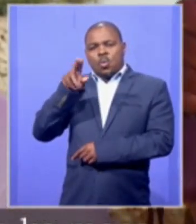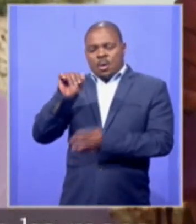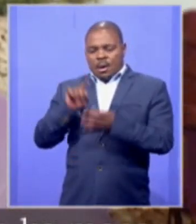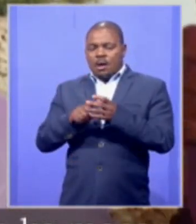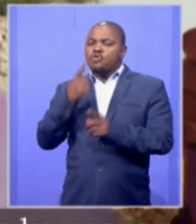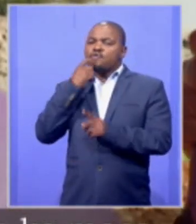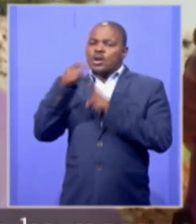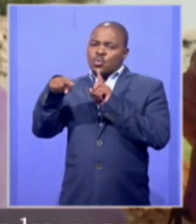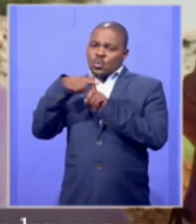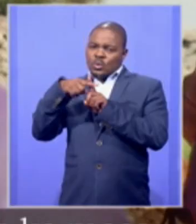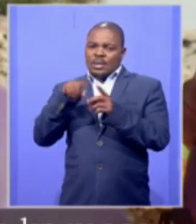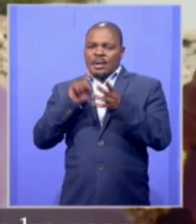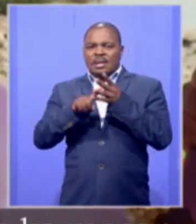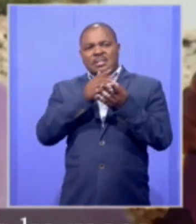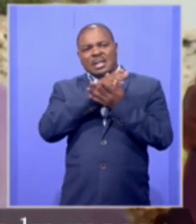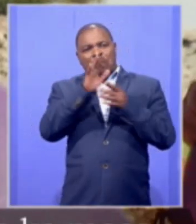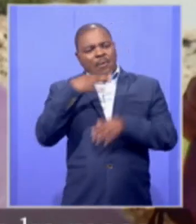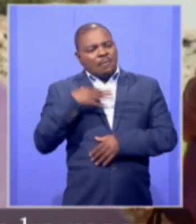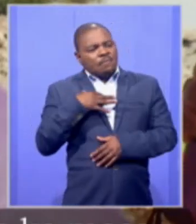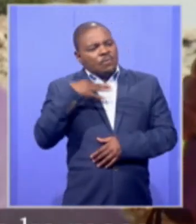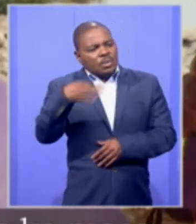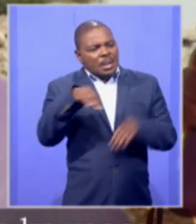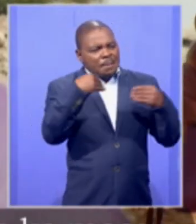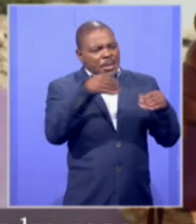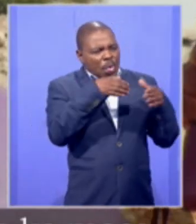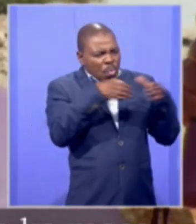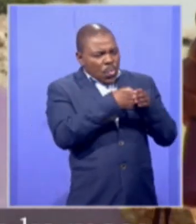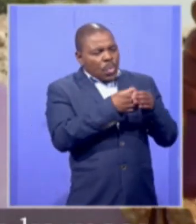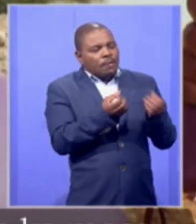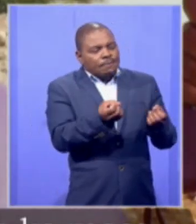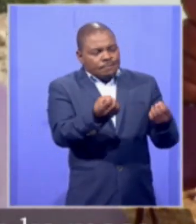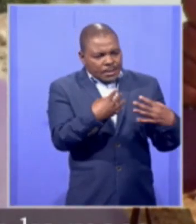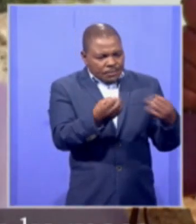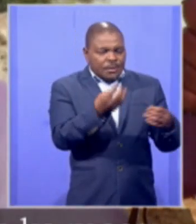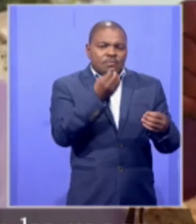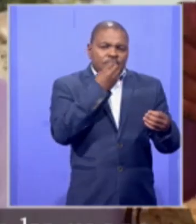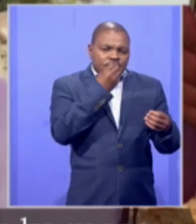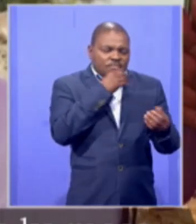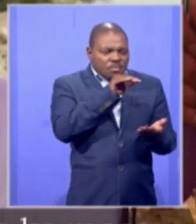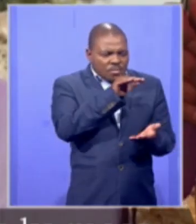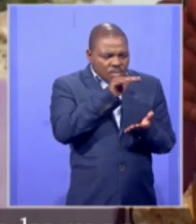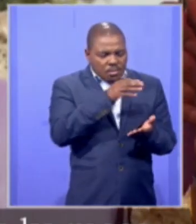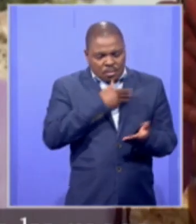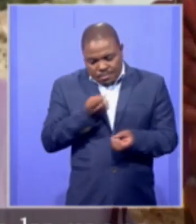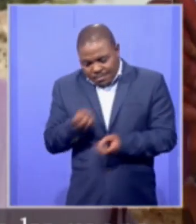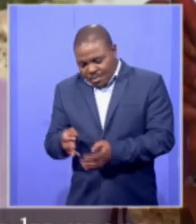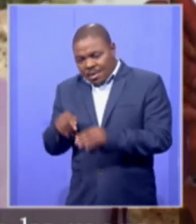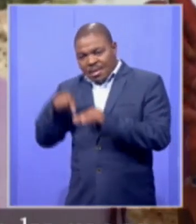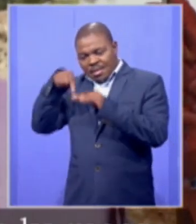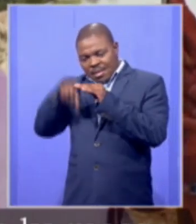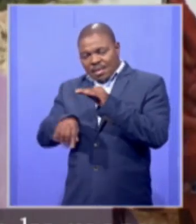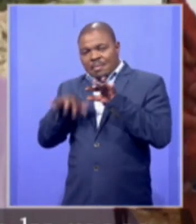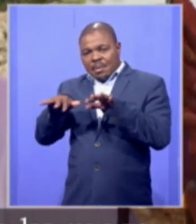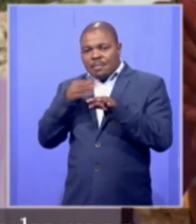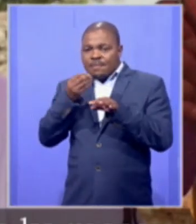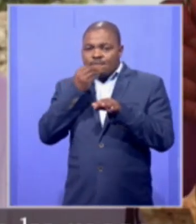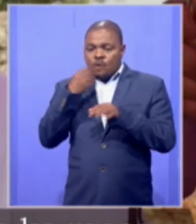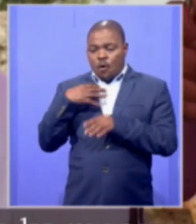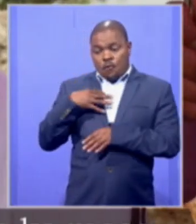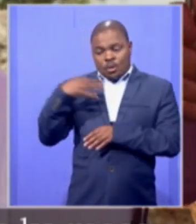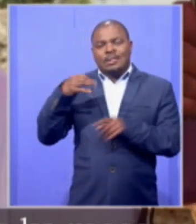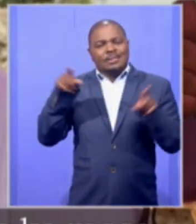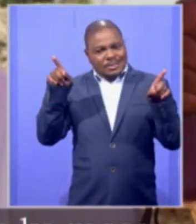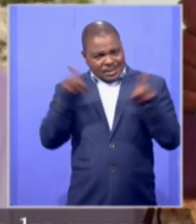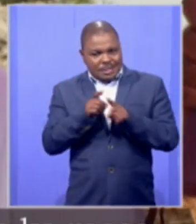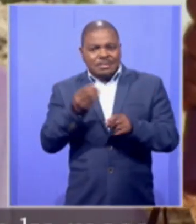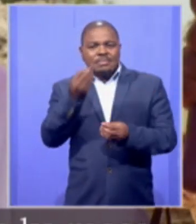ebile le ba ithaopi ba teng ba tswa locationeng bo ga potlana ba kgona gore ba re thuse ba re netse go nyanyana gore kgone go fa batho le ma volunteer a rona kgone go ja le bona le batho go